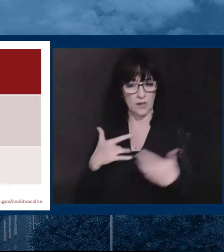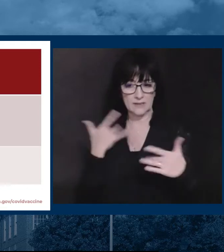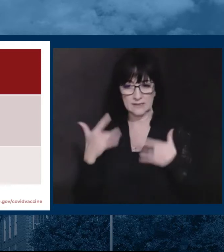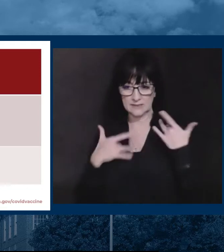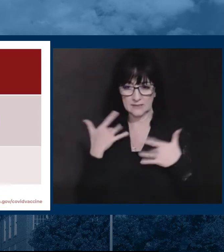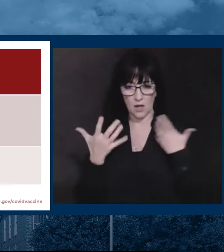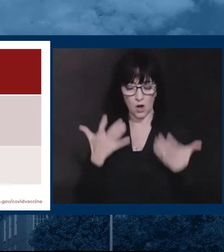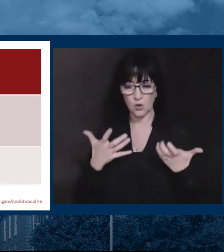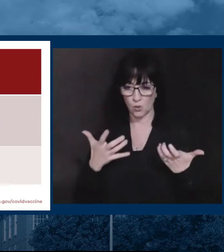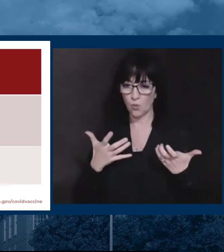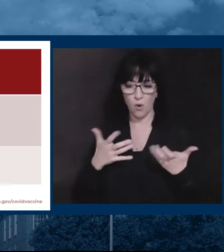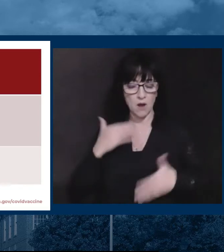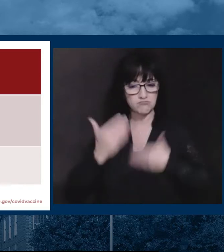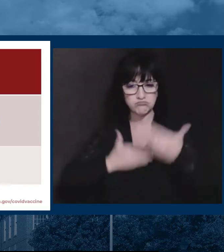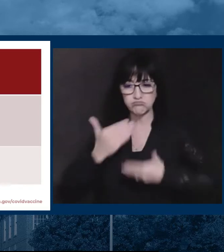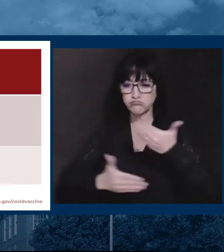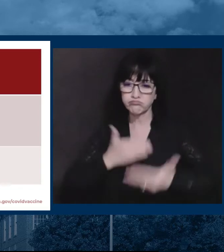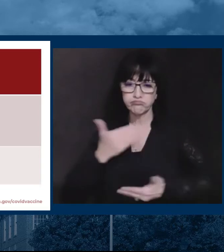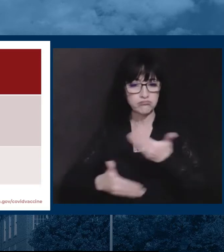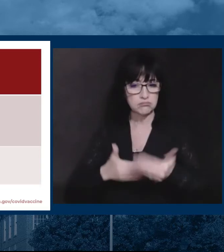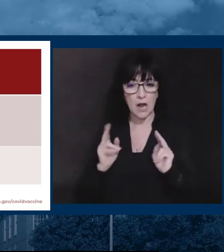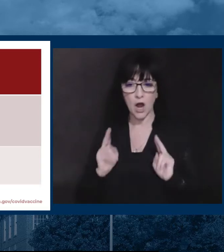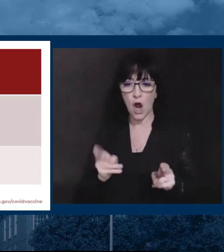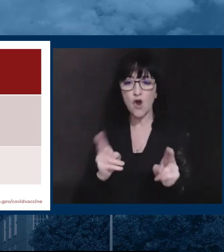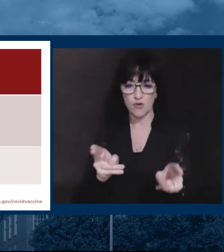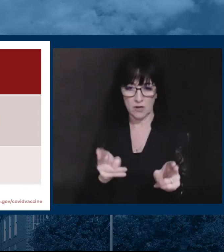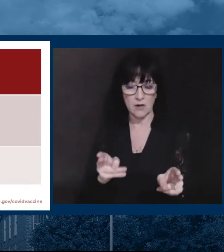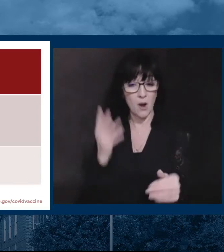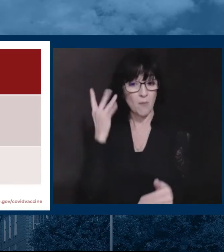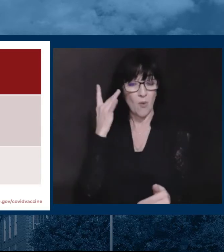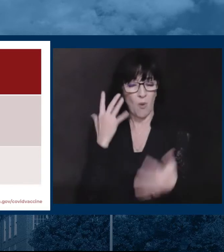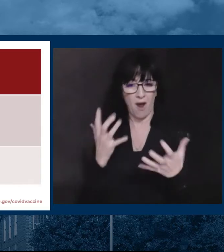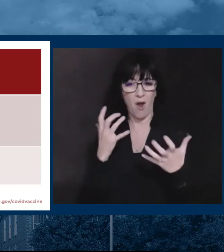our most vulnerable populations in the state.